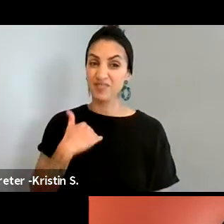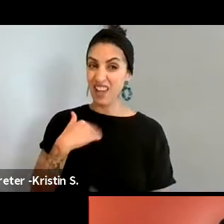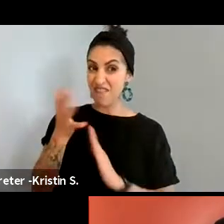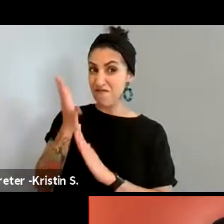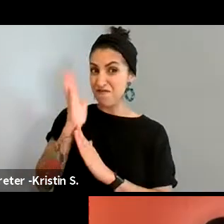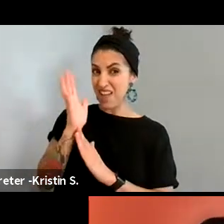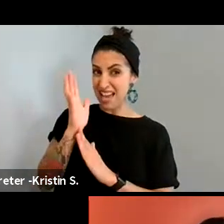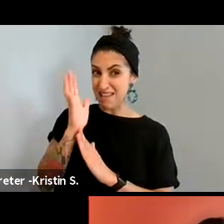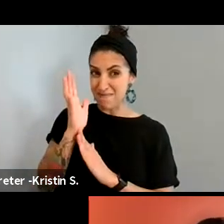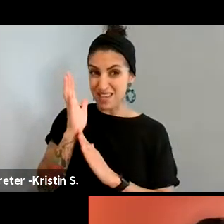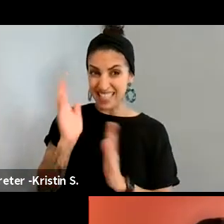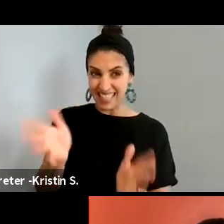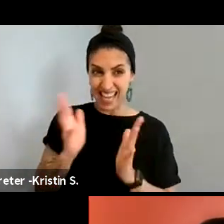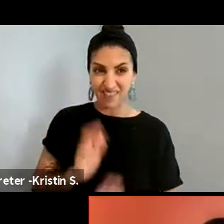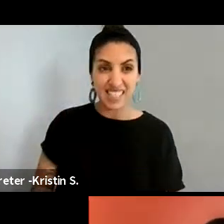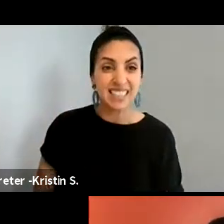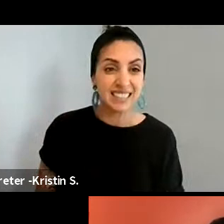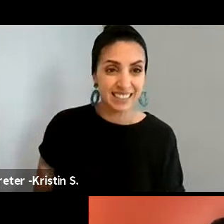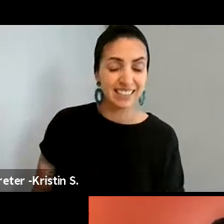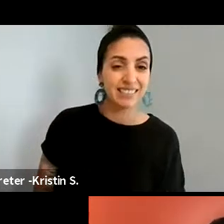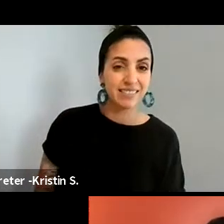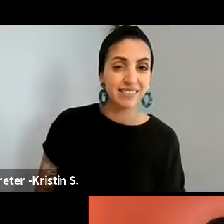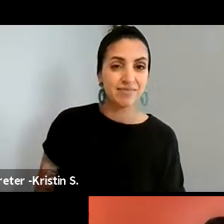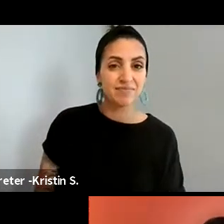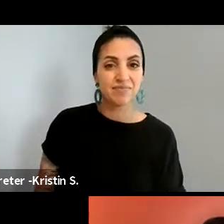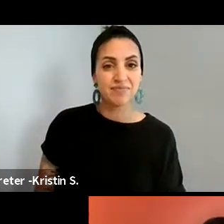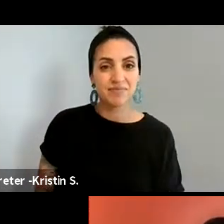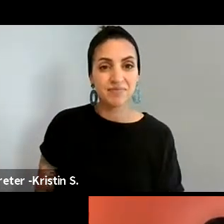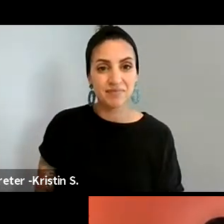I didn't really have 5 minutes, so.